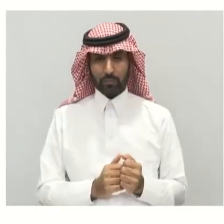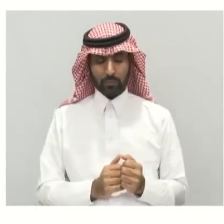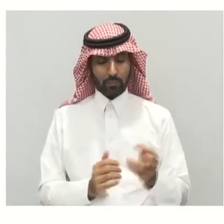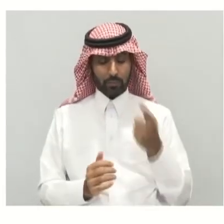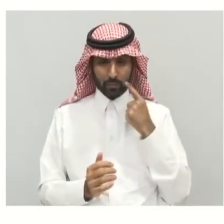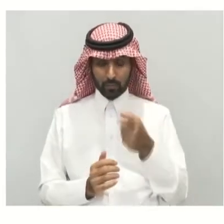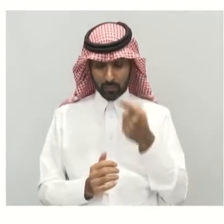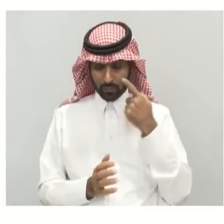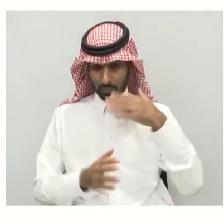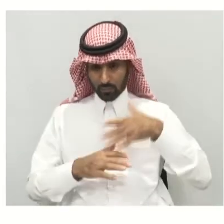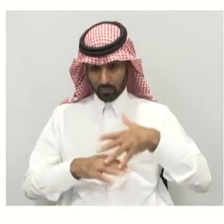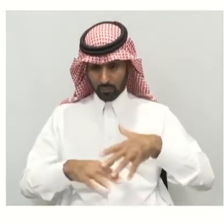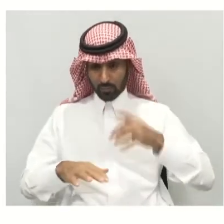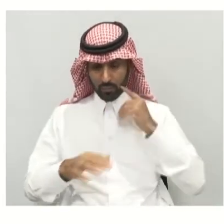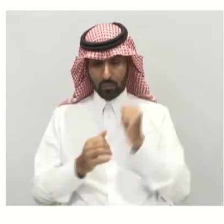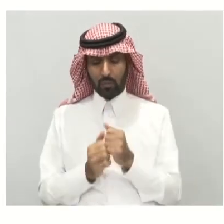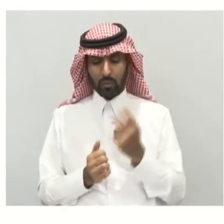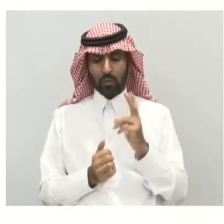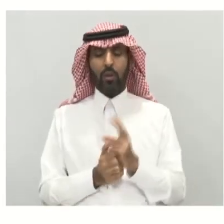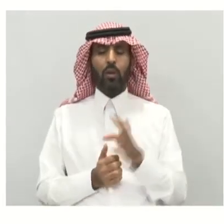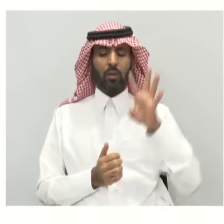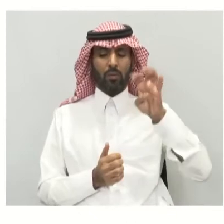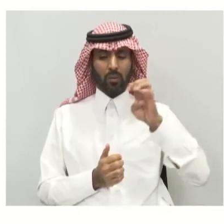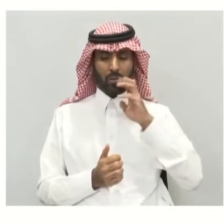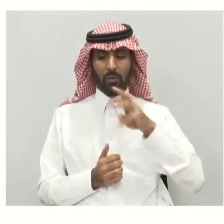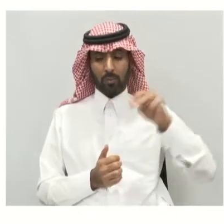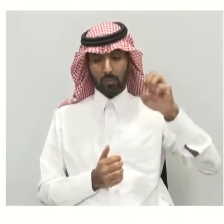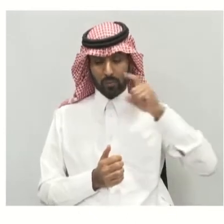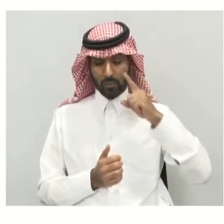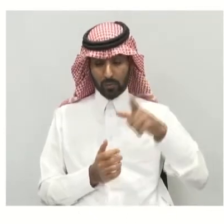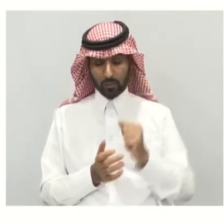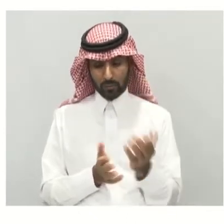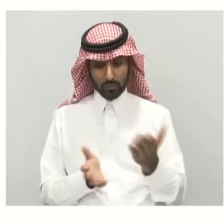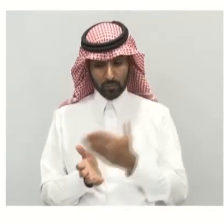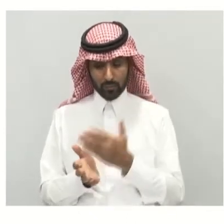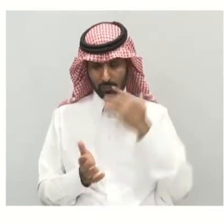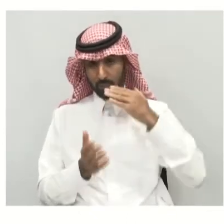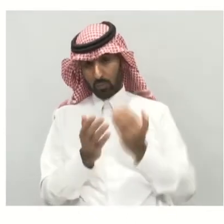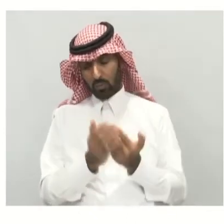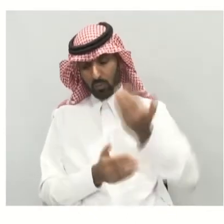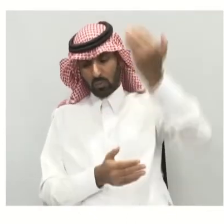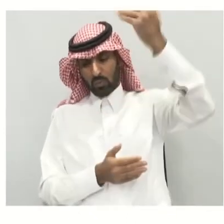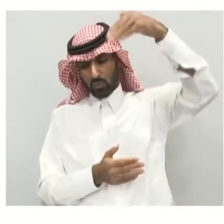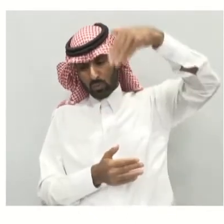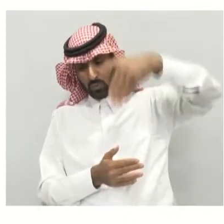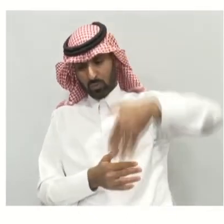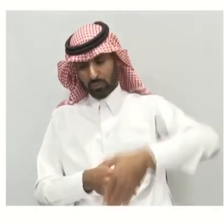The Futaleufú River offers 40 miles, 64 kilometers, of top whitewater